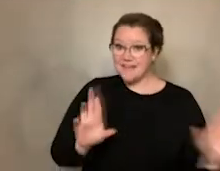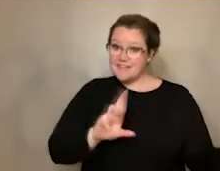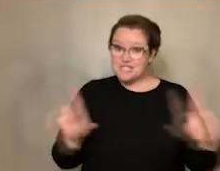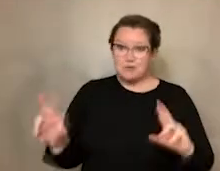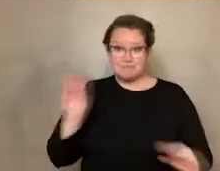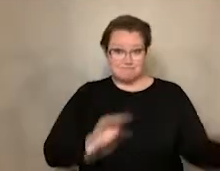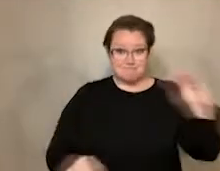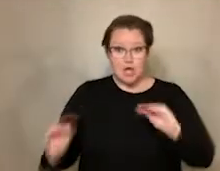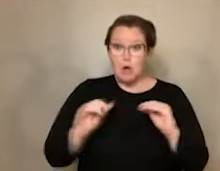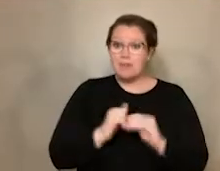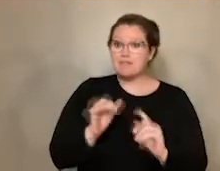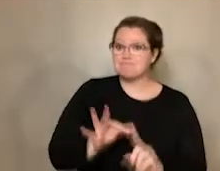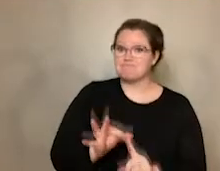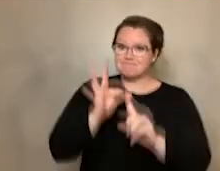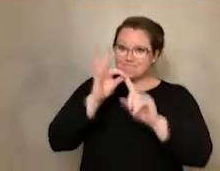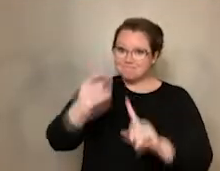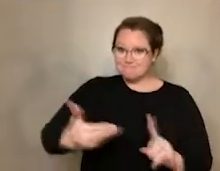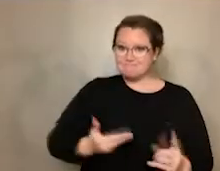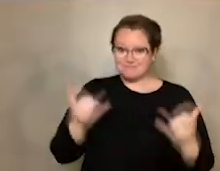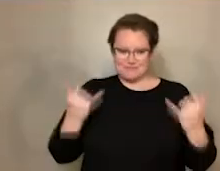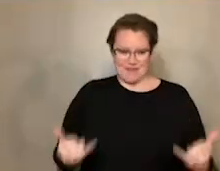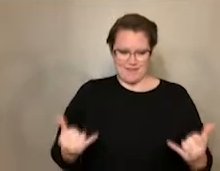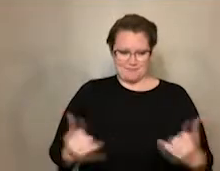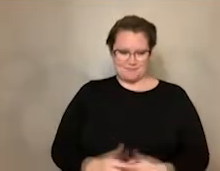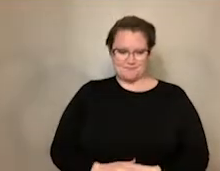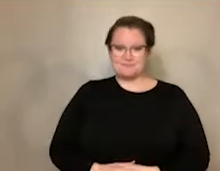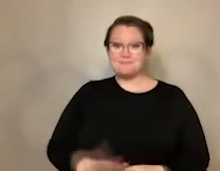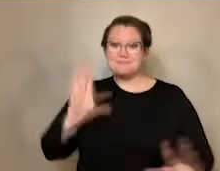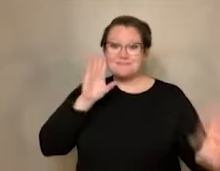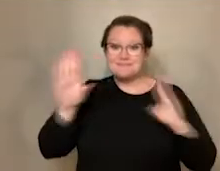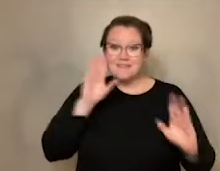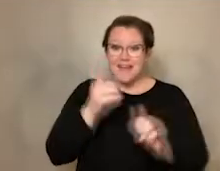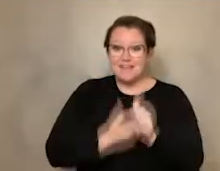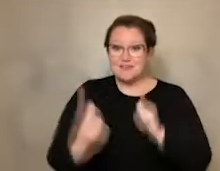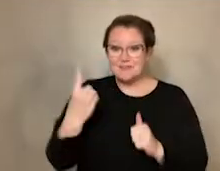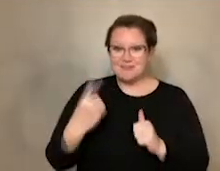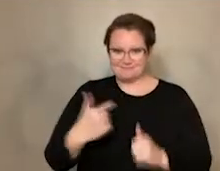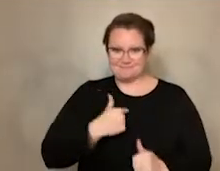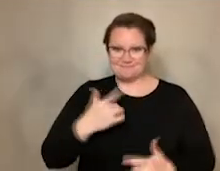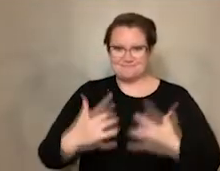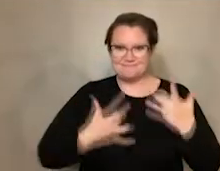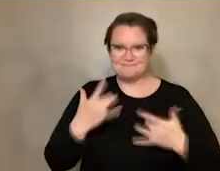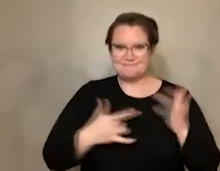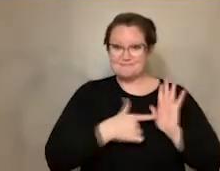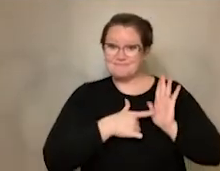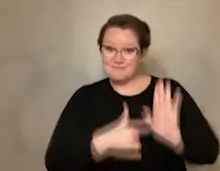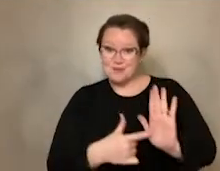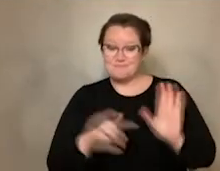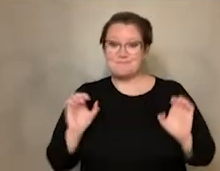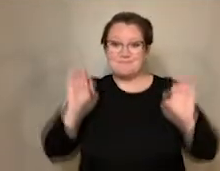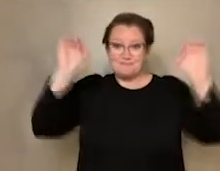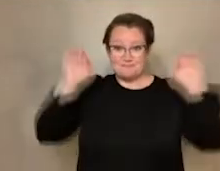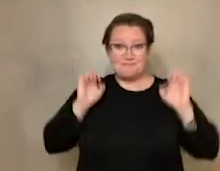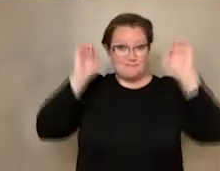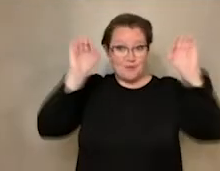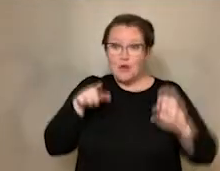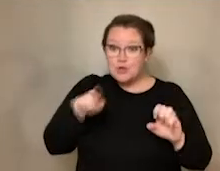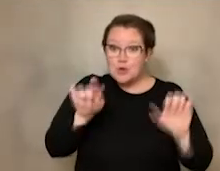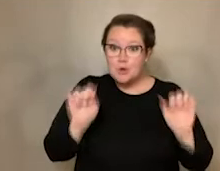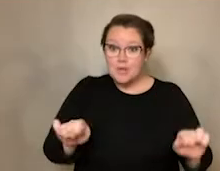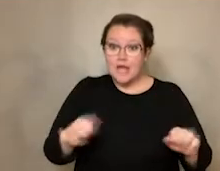ready to move with our special guest today. Hi everyone, I'm excited to share with you some exercises you can